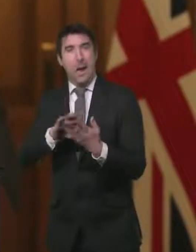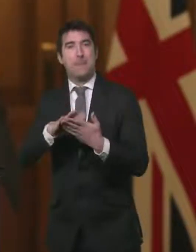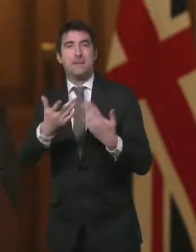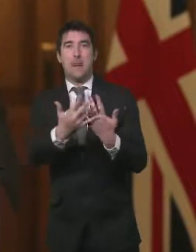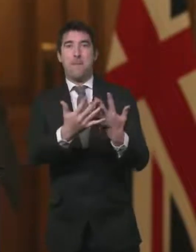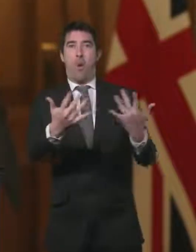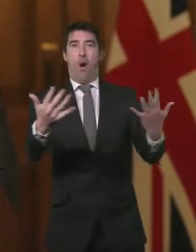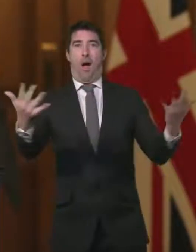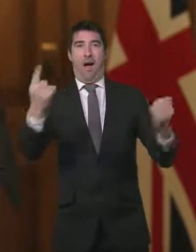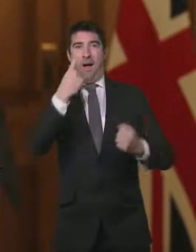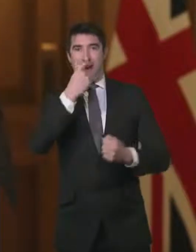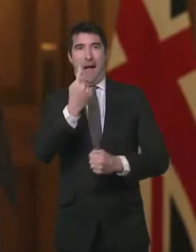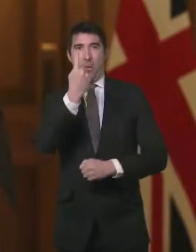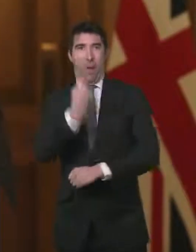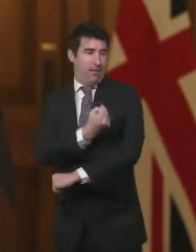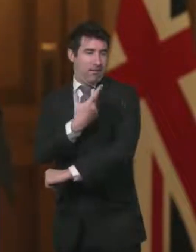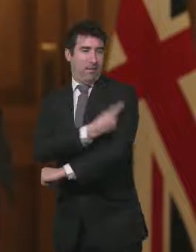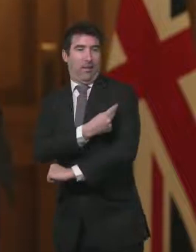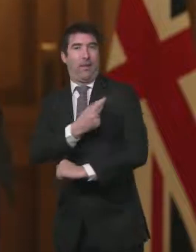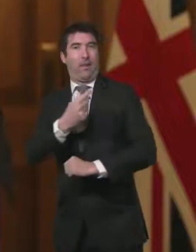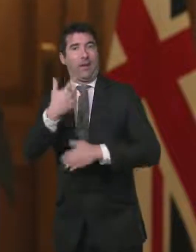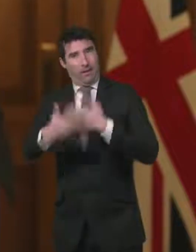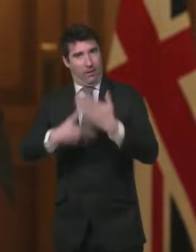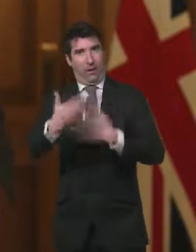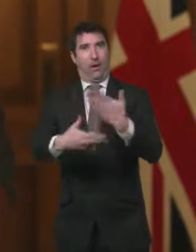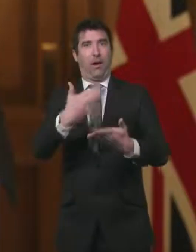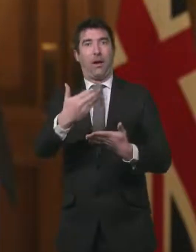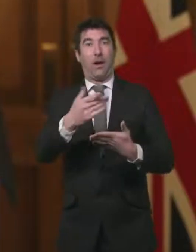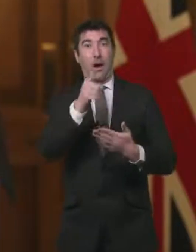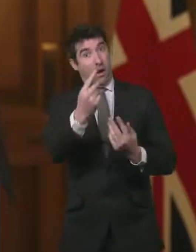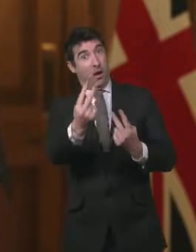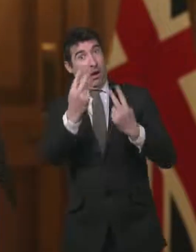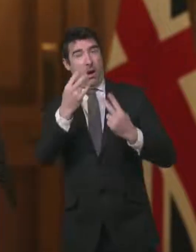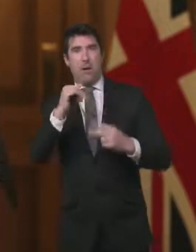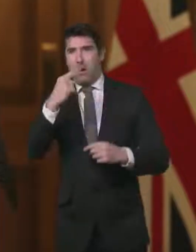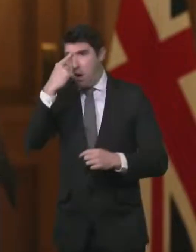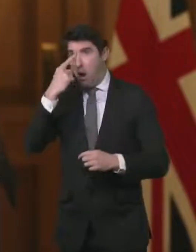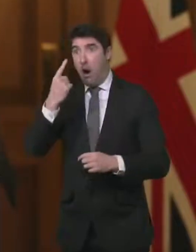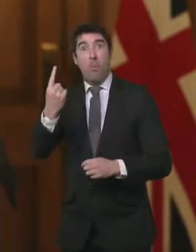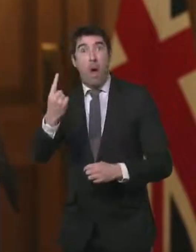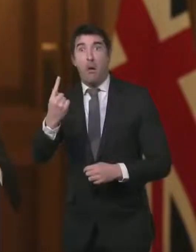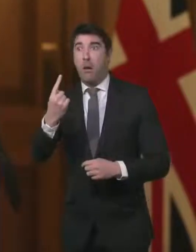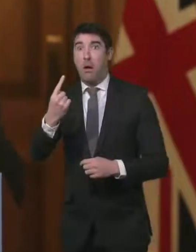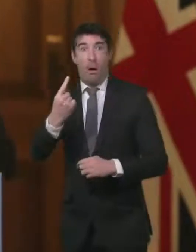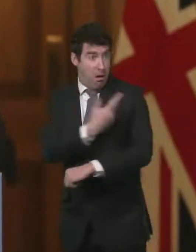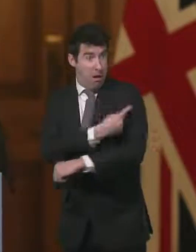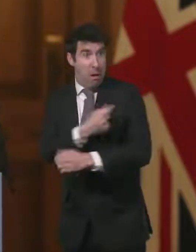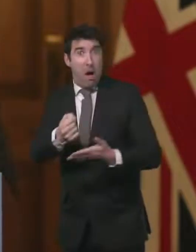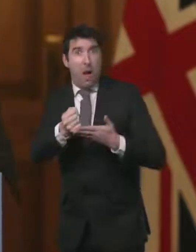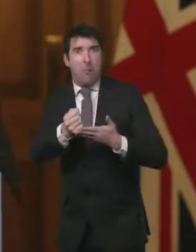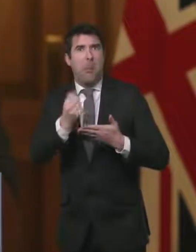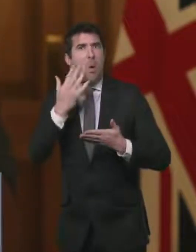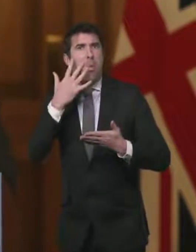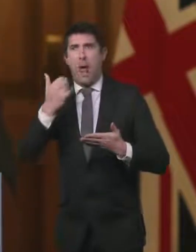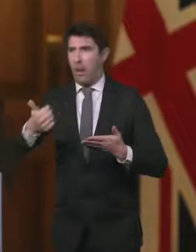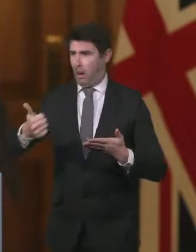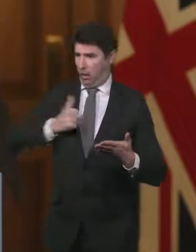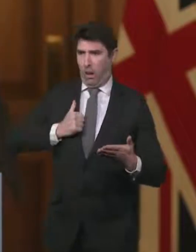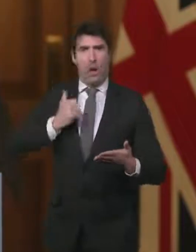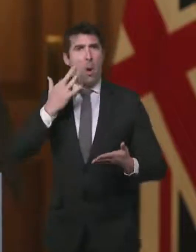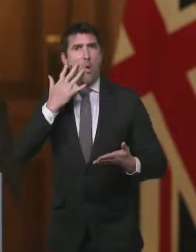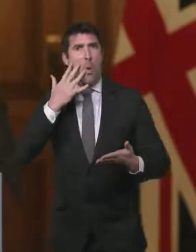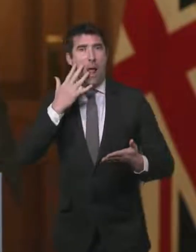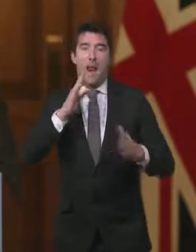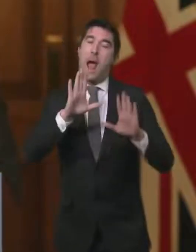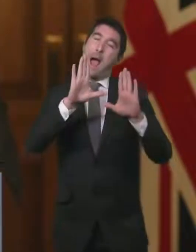is that we are working as hard and as fast as we can to get the supplies to you. And as soon as we have the supplies, we'll be getting